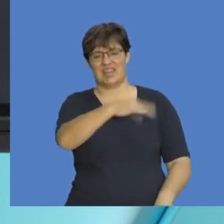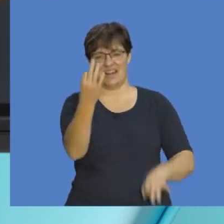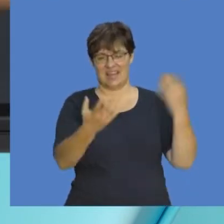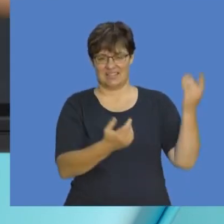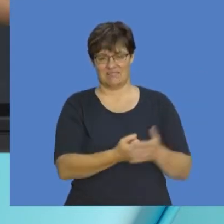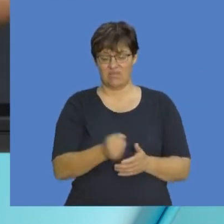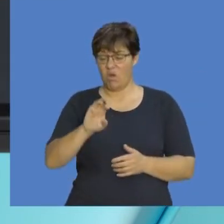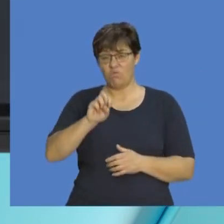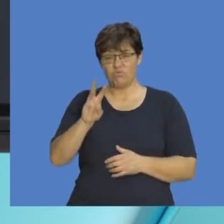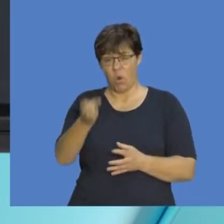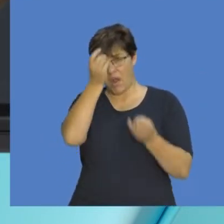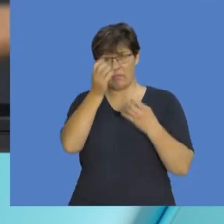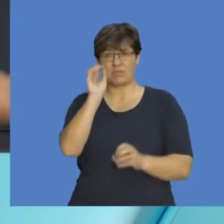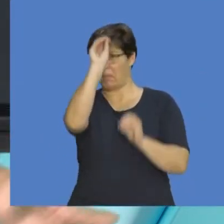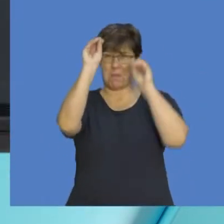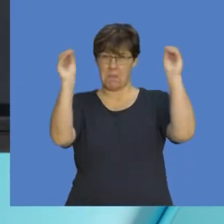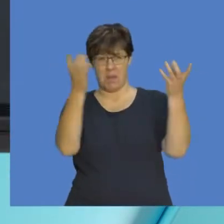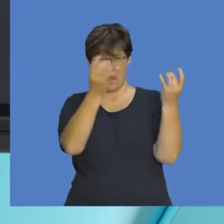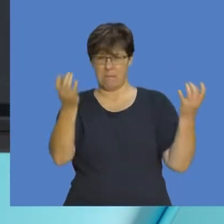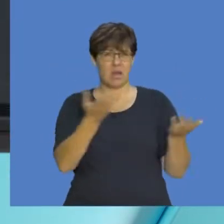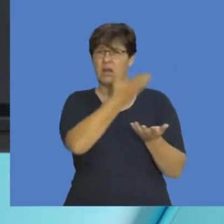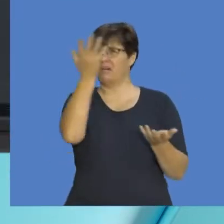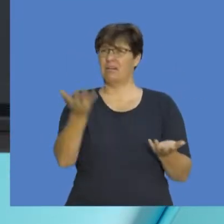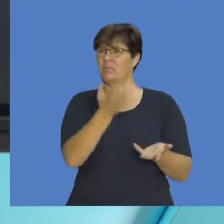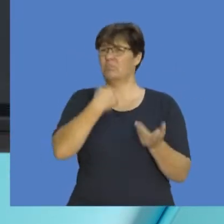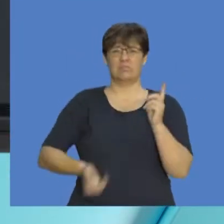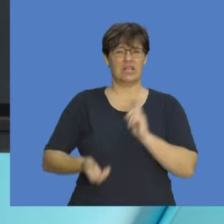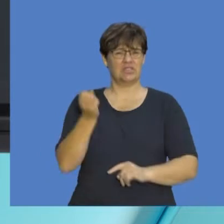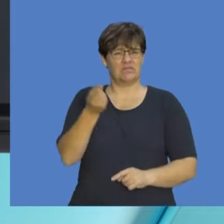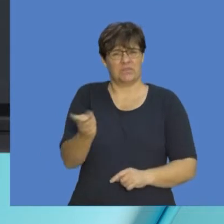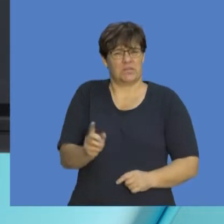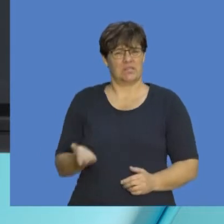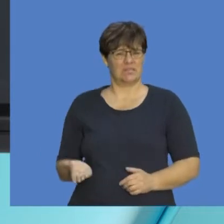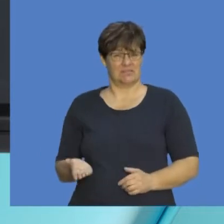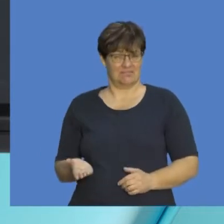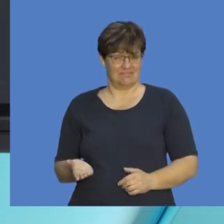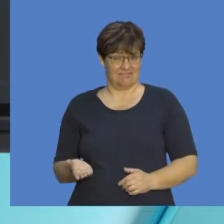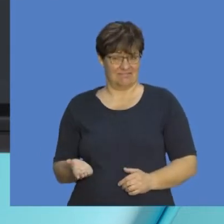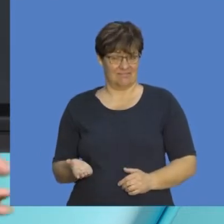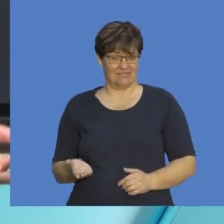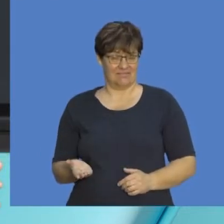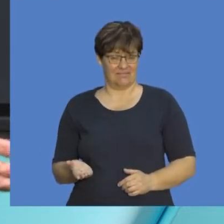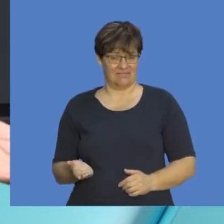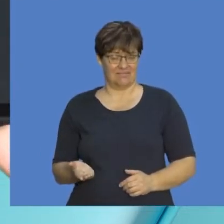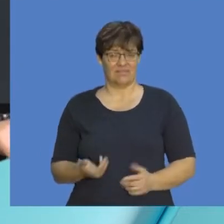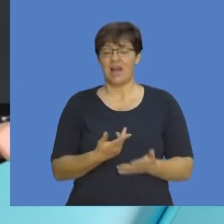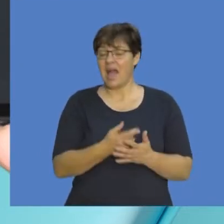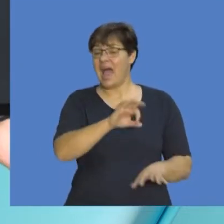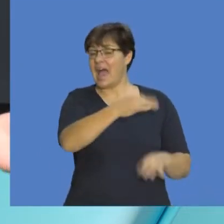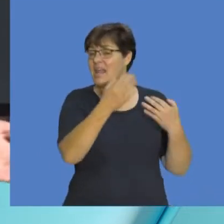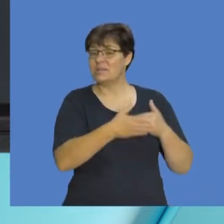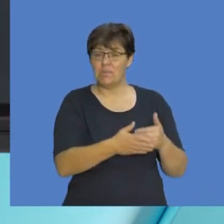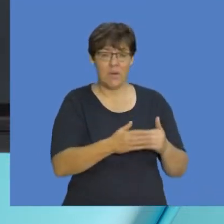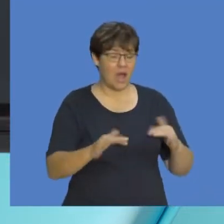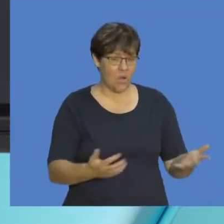raw data, just random data around, what can you really achieve with the data? And another way of analyzing data, we